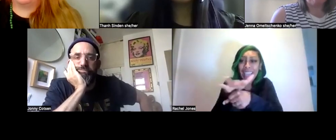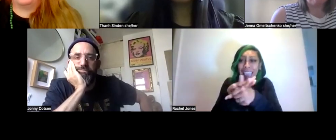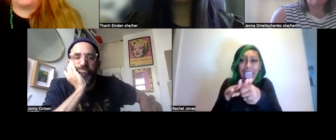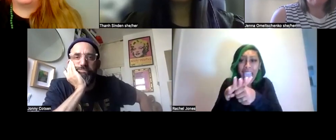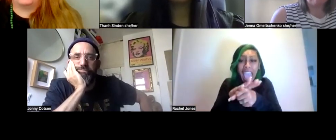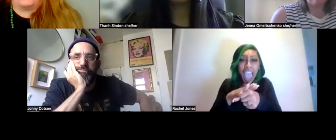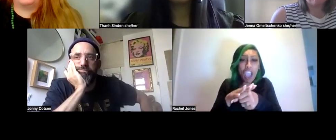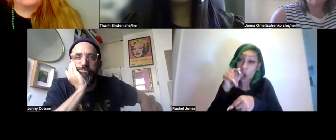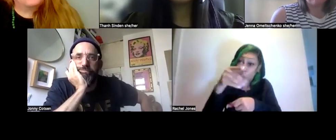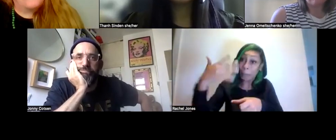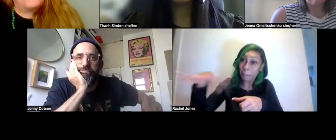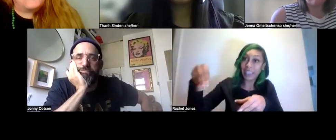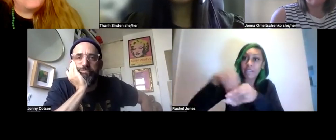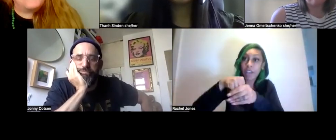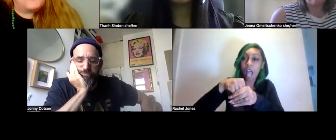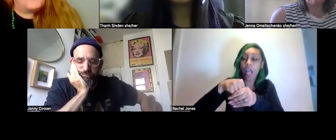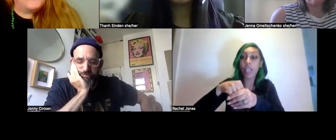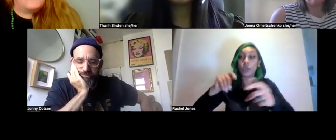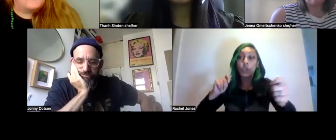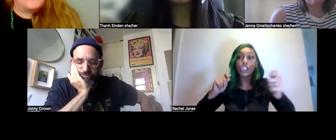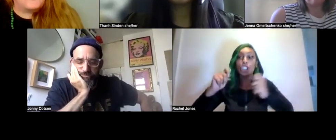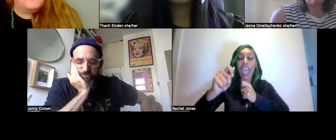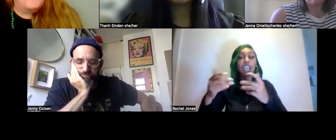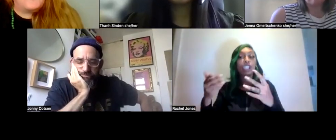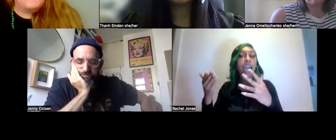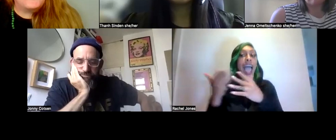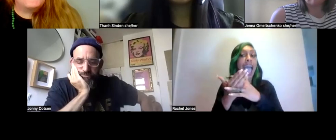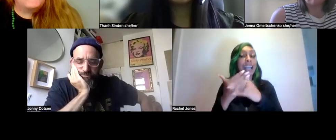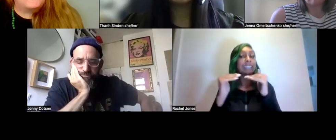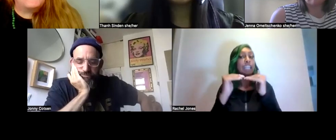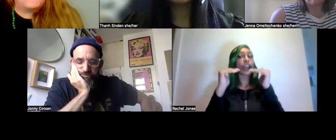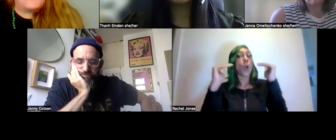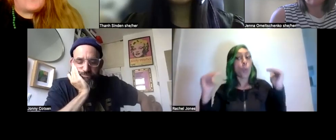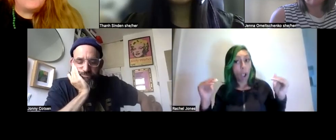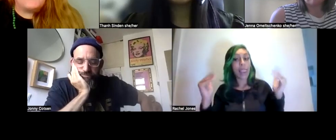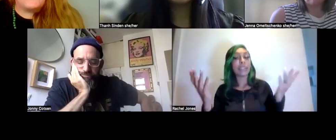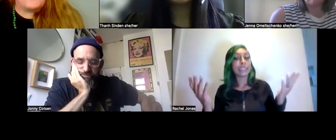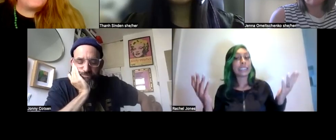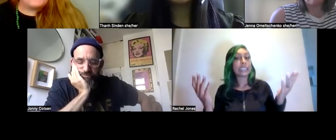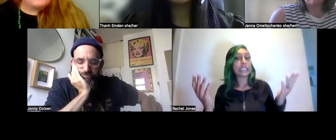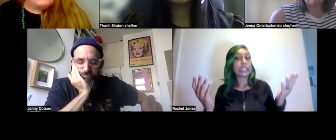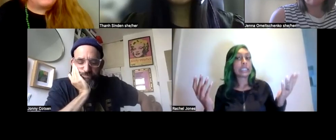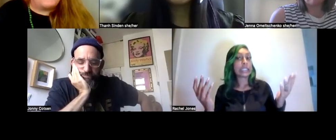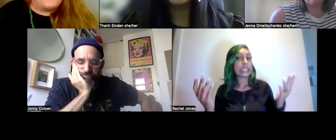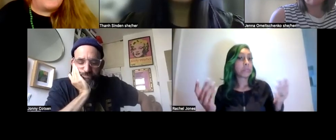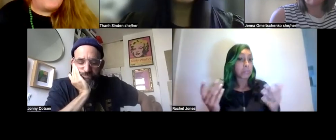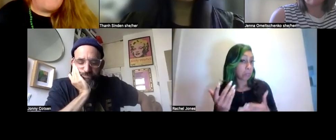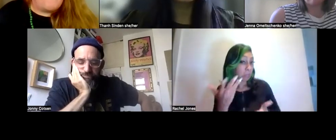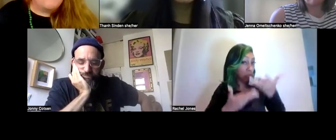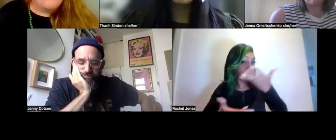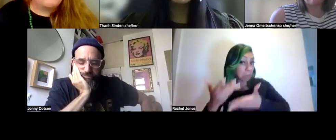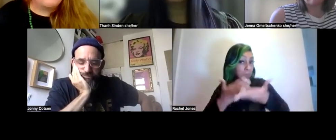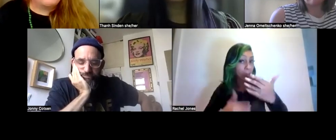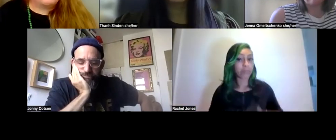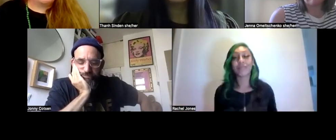in to create access, equality and equitability? And if you can just talk a little bit about that for us. Yeah,